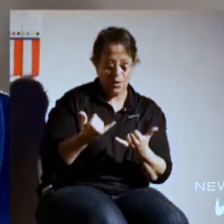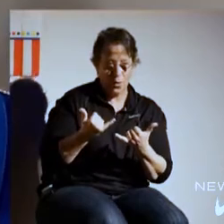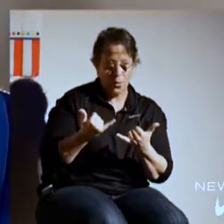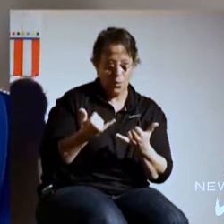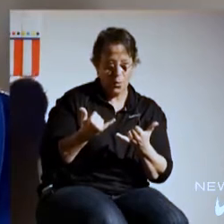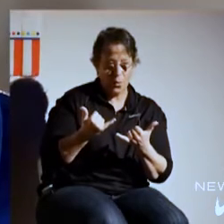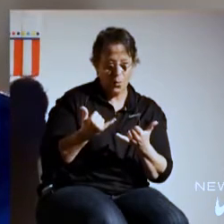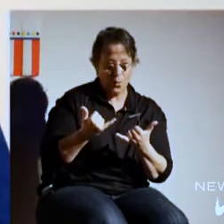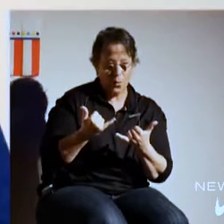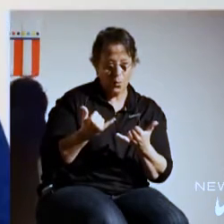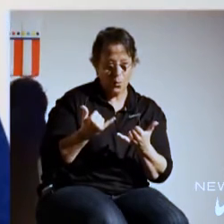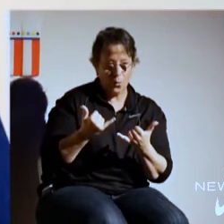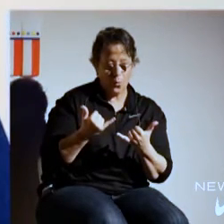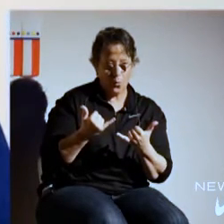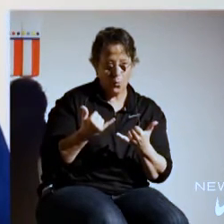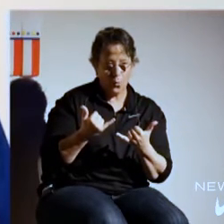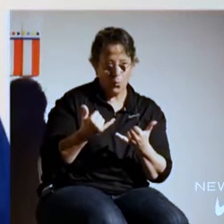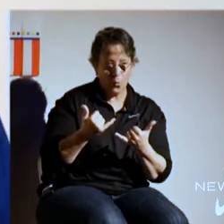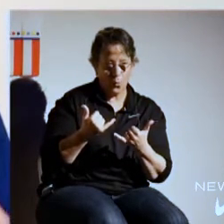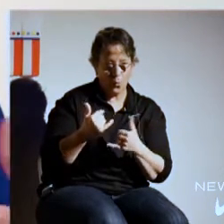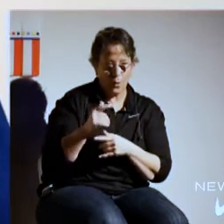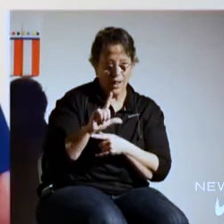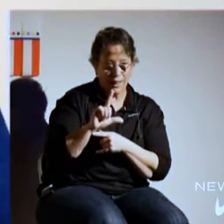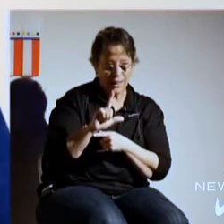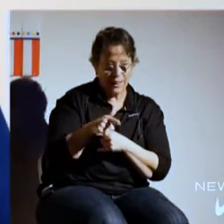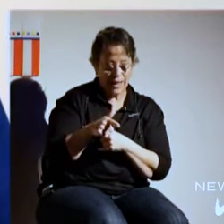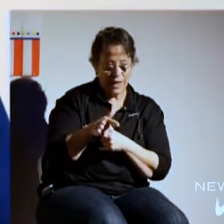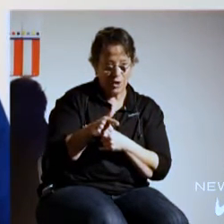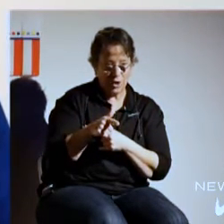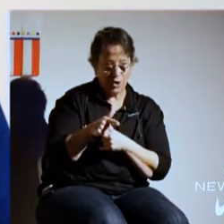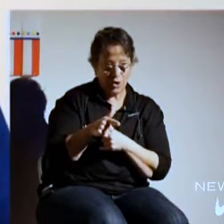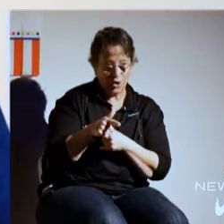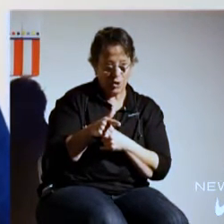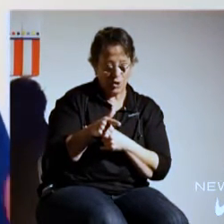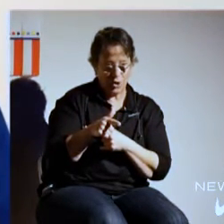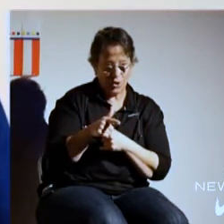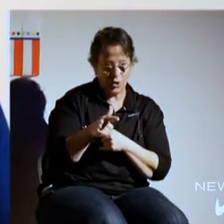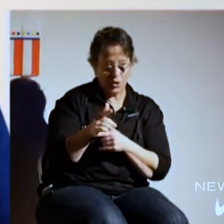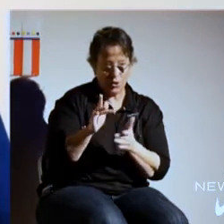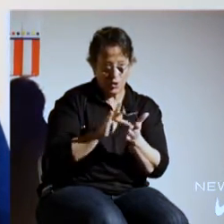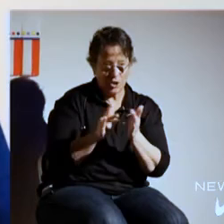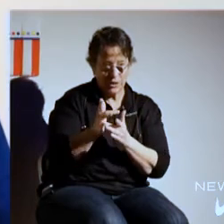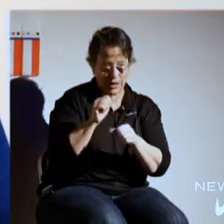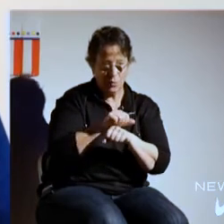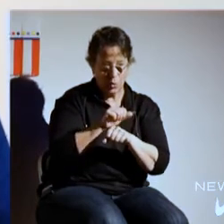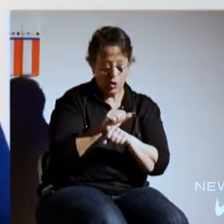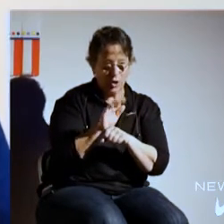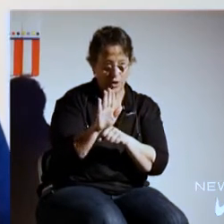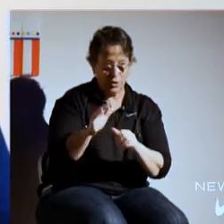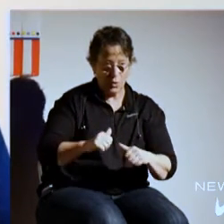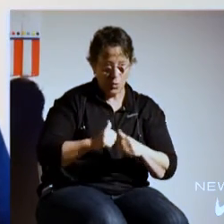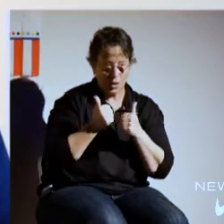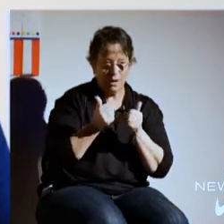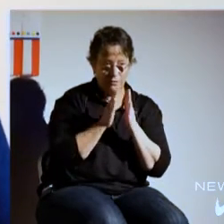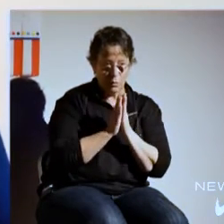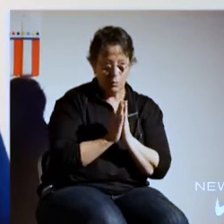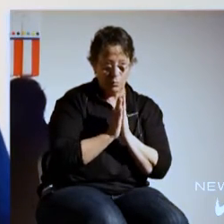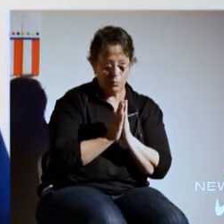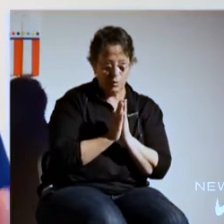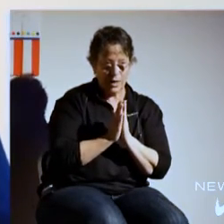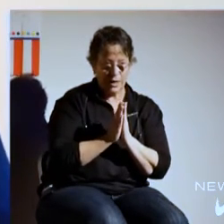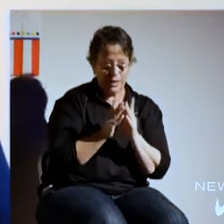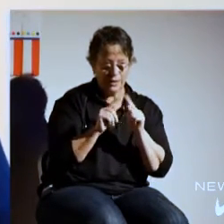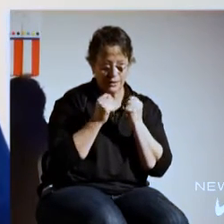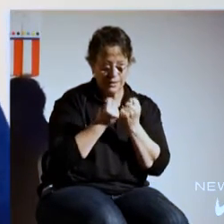next steps a little later, but, you know, let's just take a little bit of time, you know. So we prayed just a little bit more, rejoiced